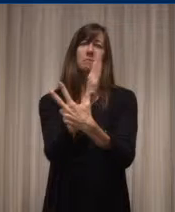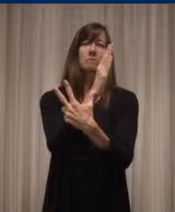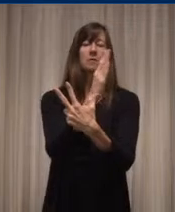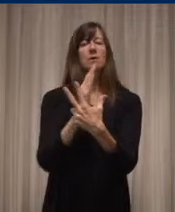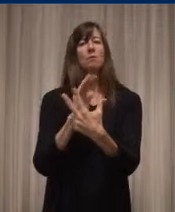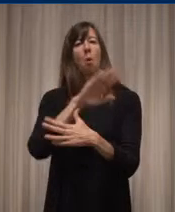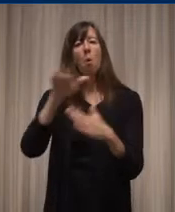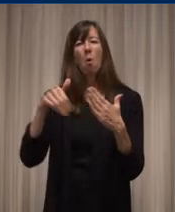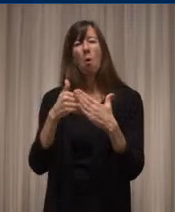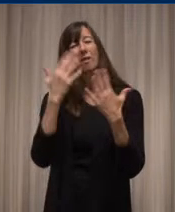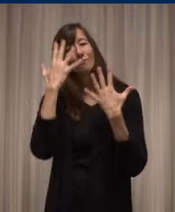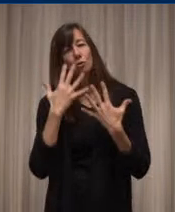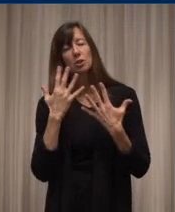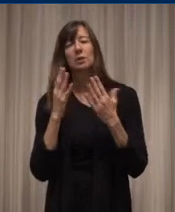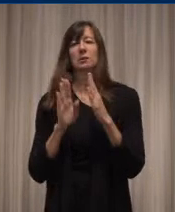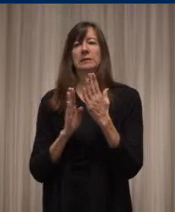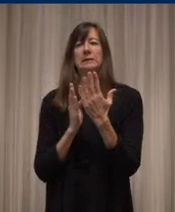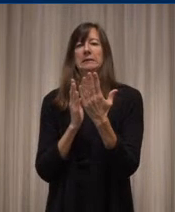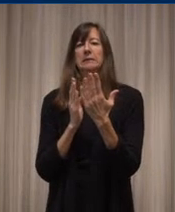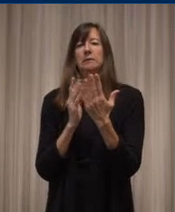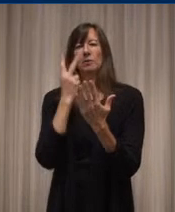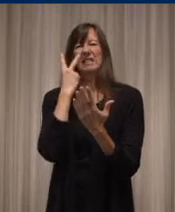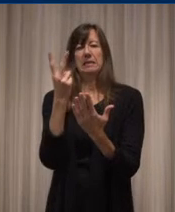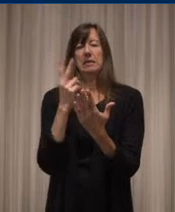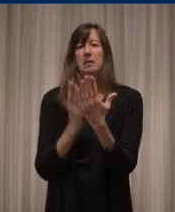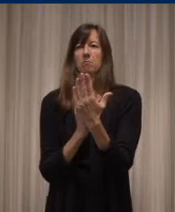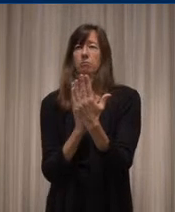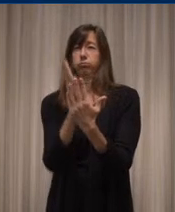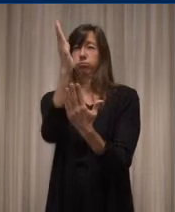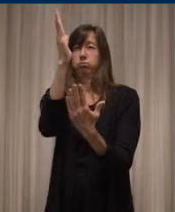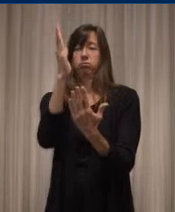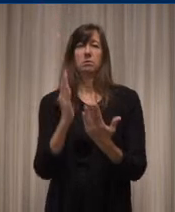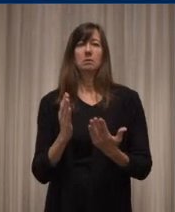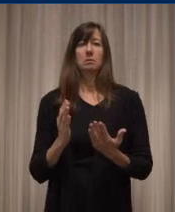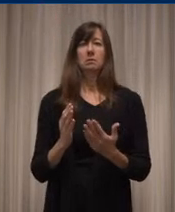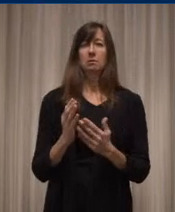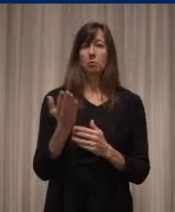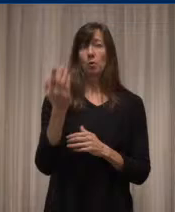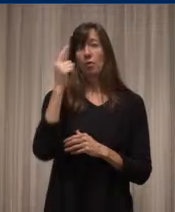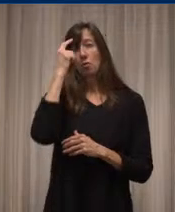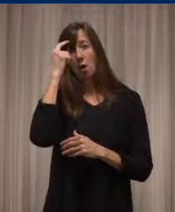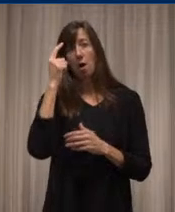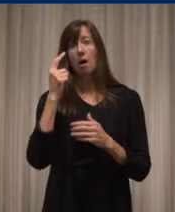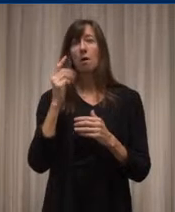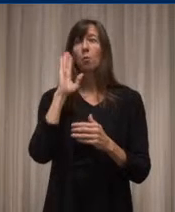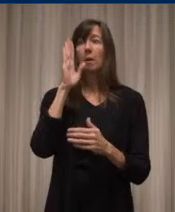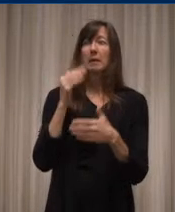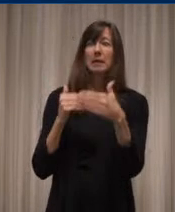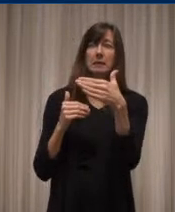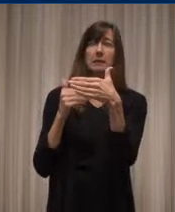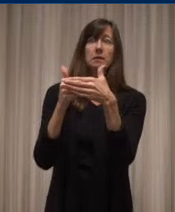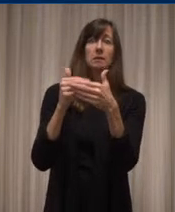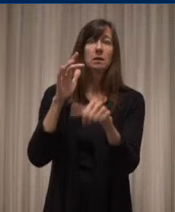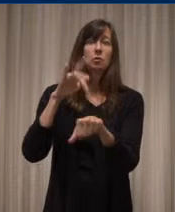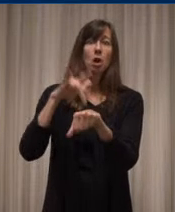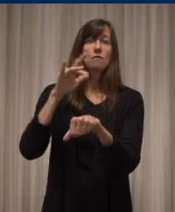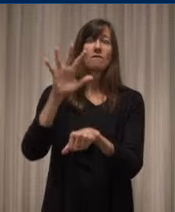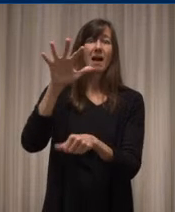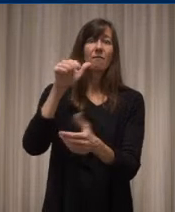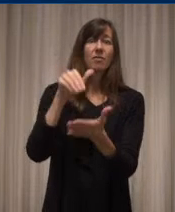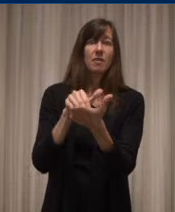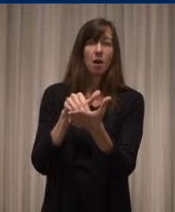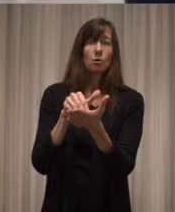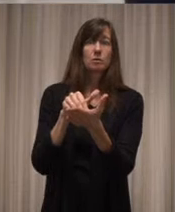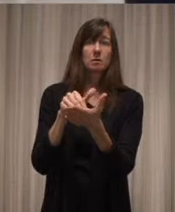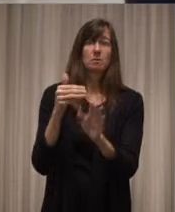And 2 weeks ago, we said at worst we'd be approaching 5,000 cumulative by Christmas. We're now